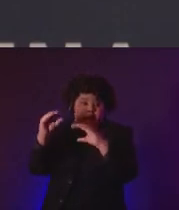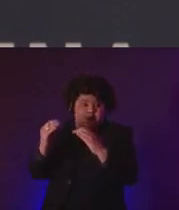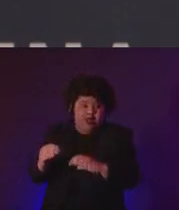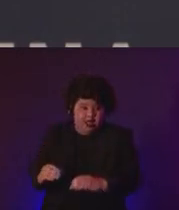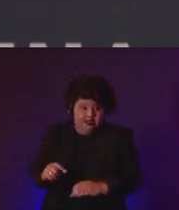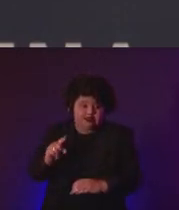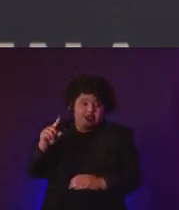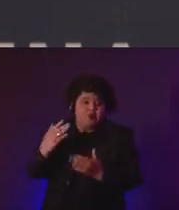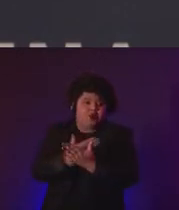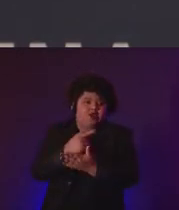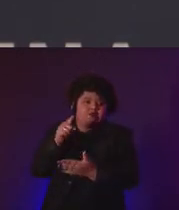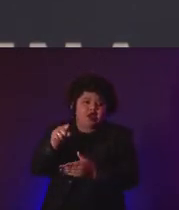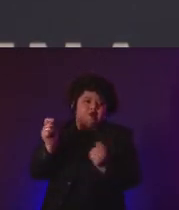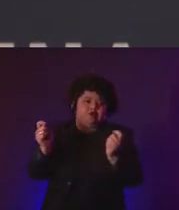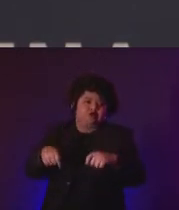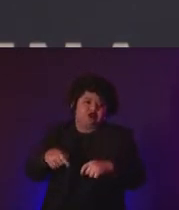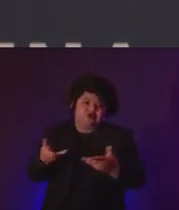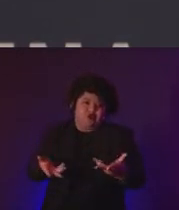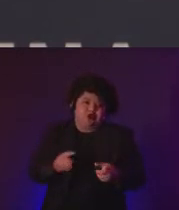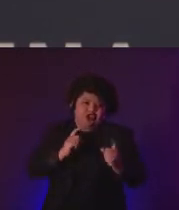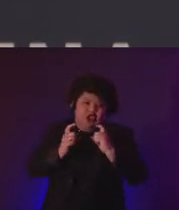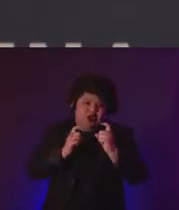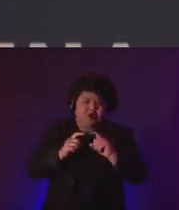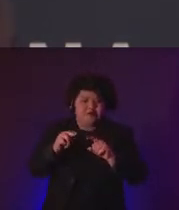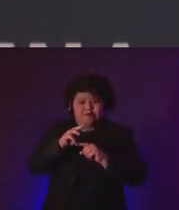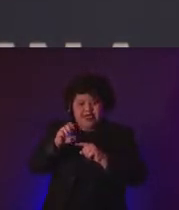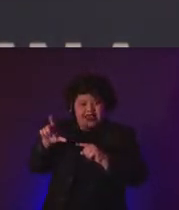And Melissa, thank you.